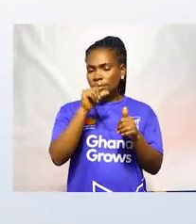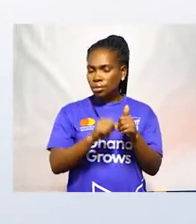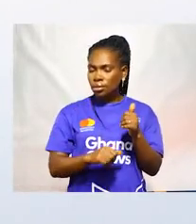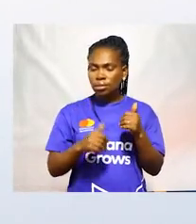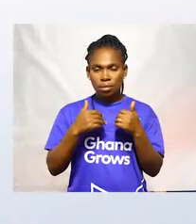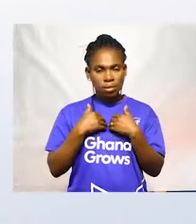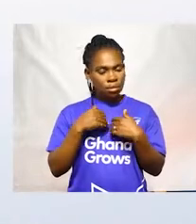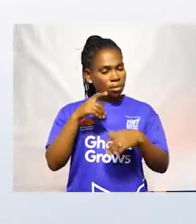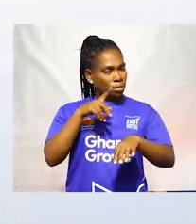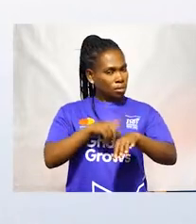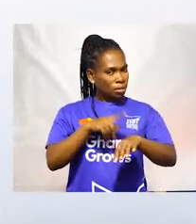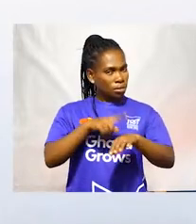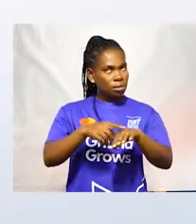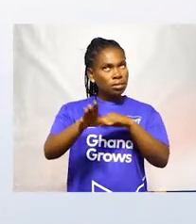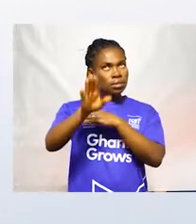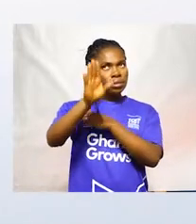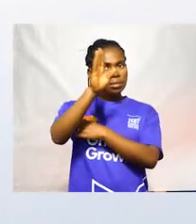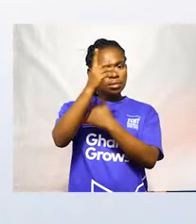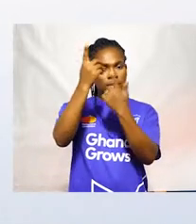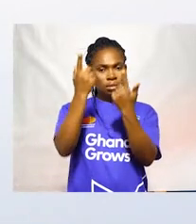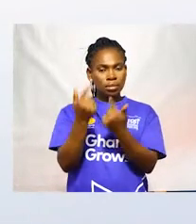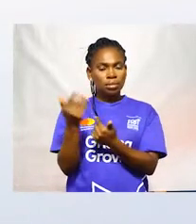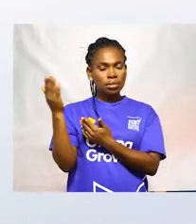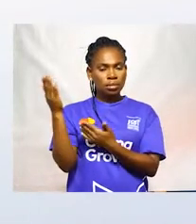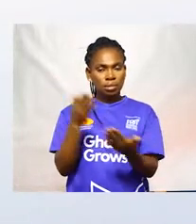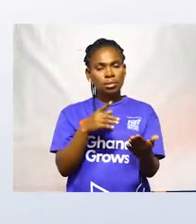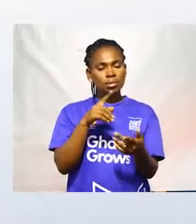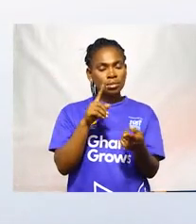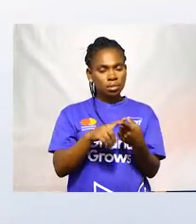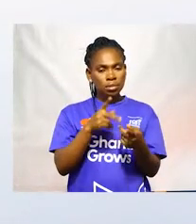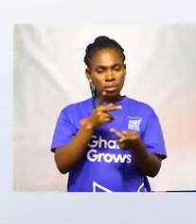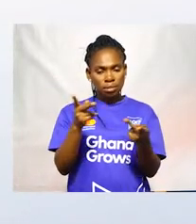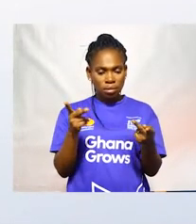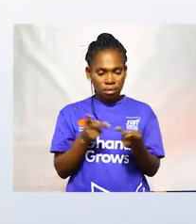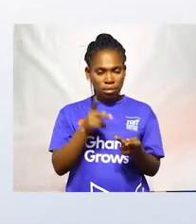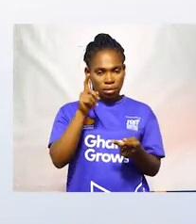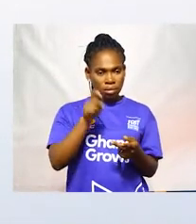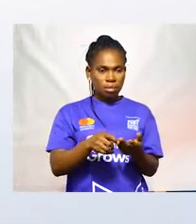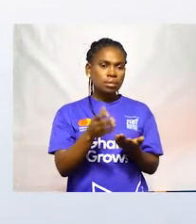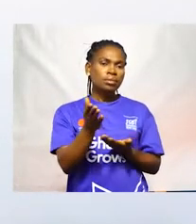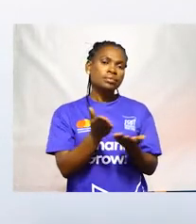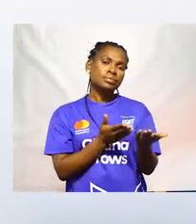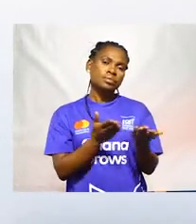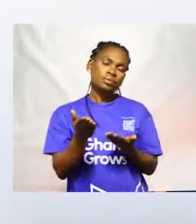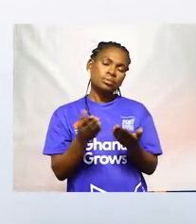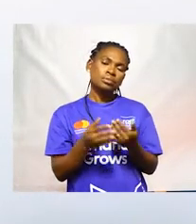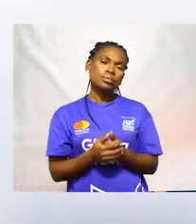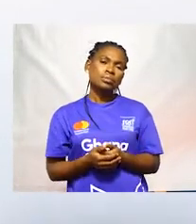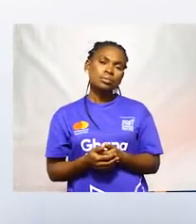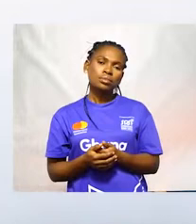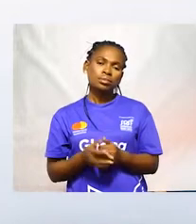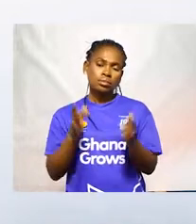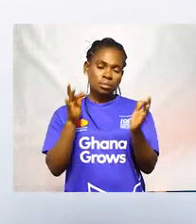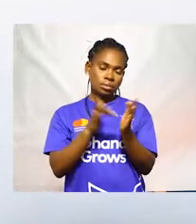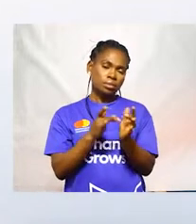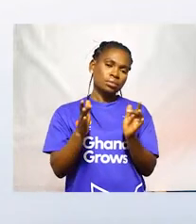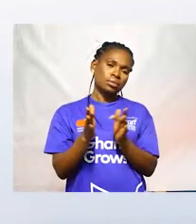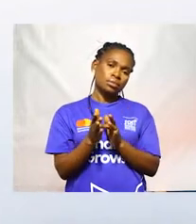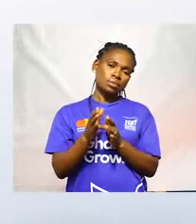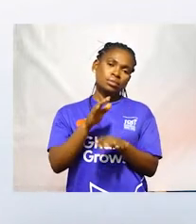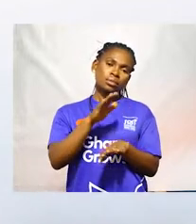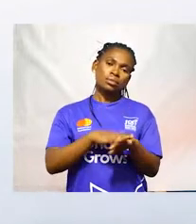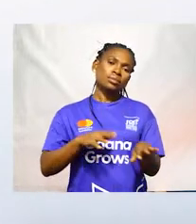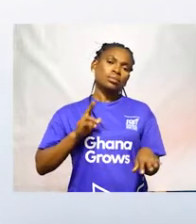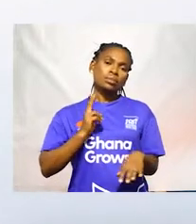are times where God brings us to the place where we must serve. In fact, not times. Jesus calls